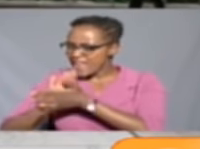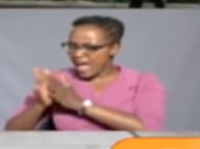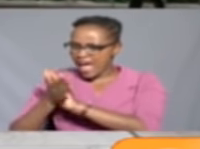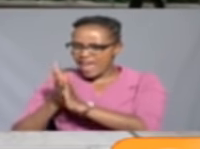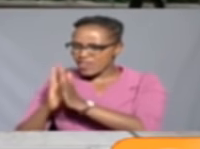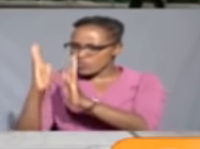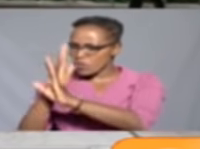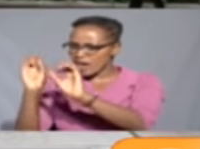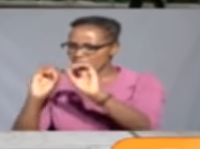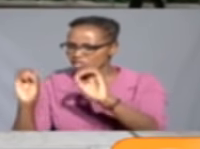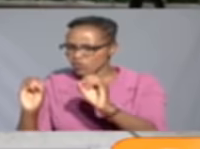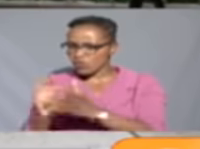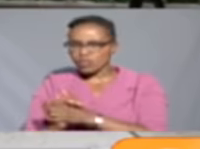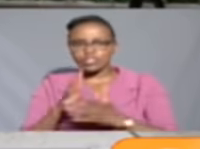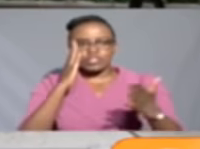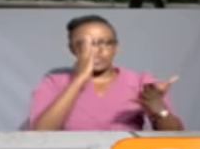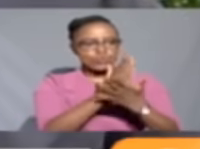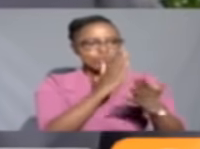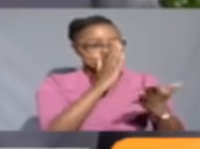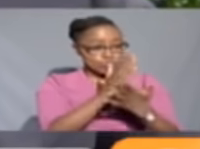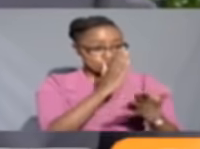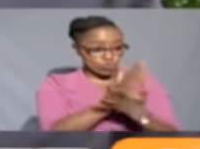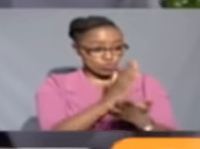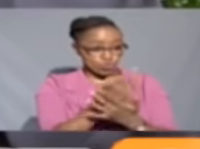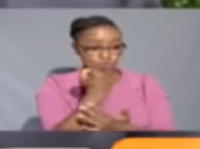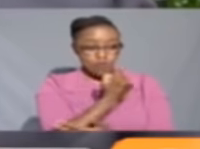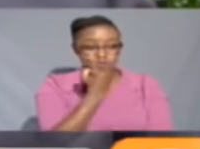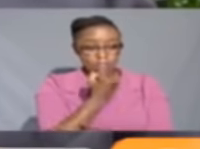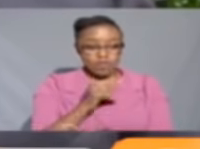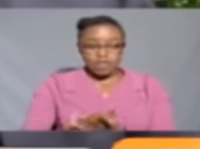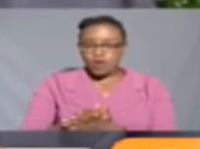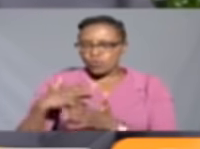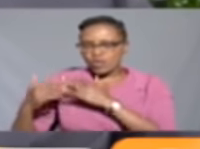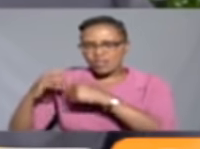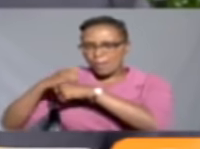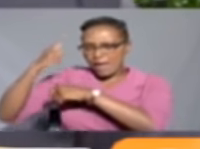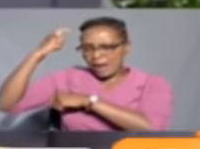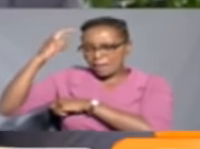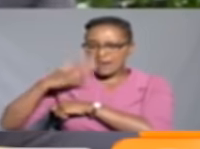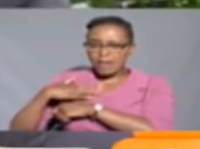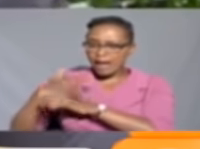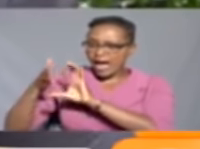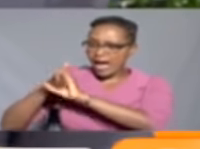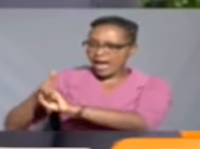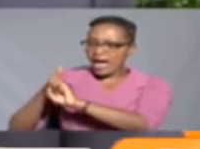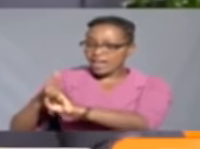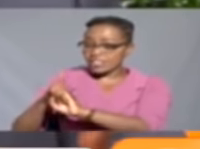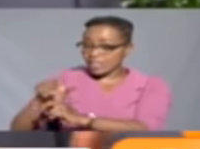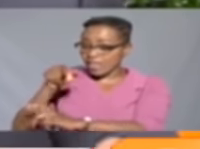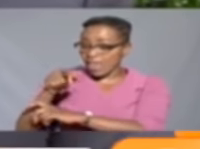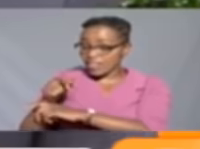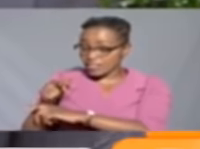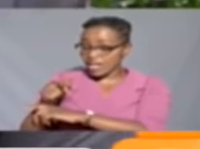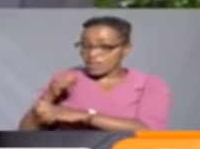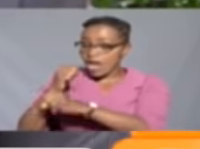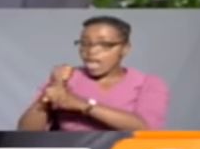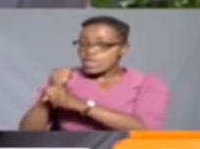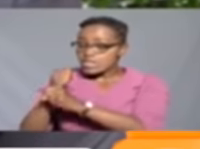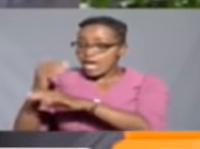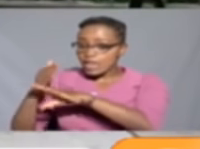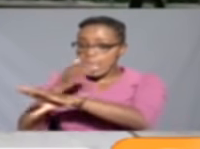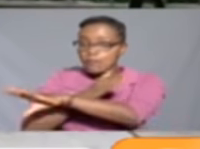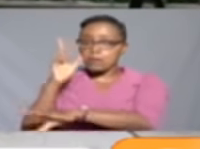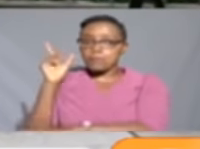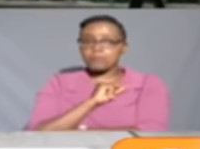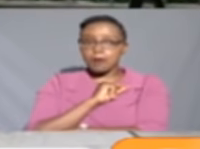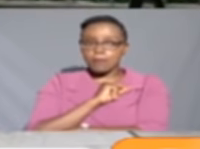libelous here. No, truth frees you. But what boggles my mind is that you said the handshake deal had been